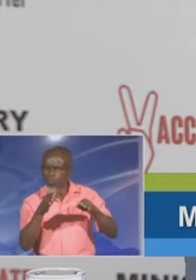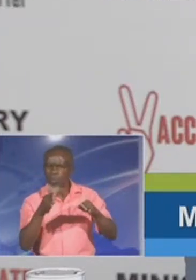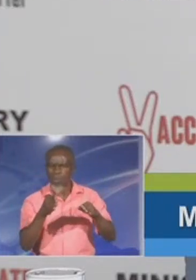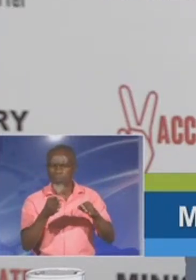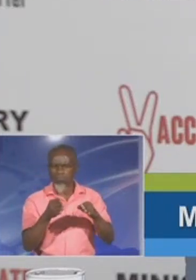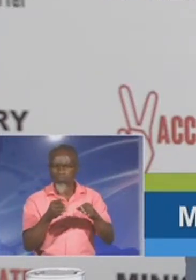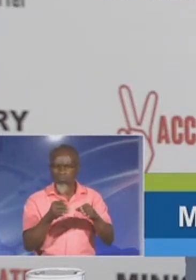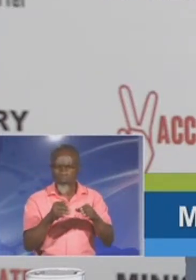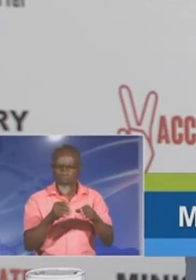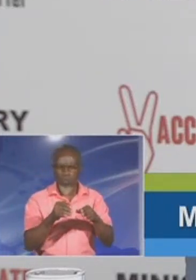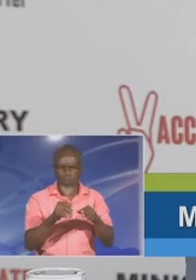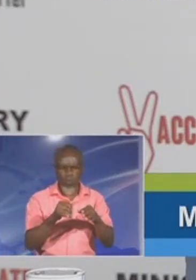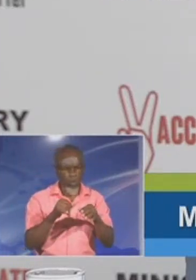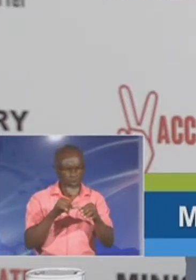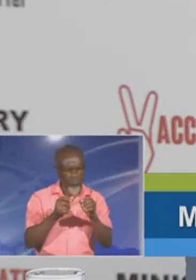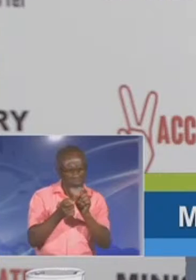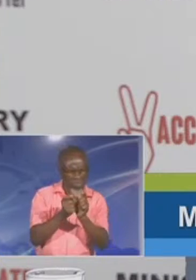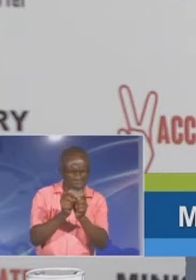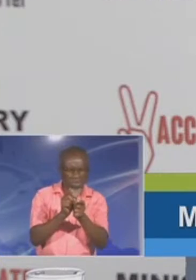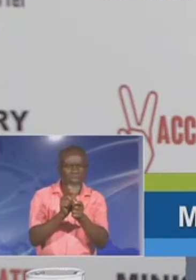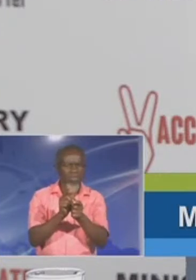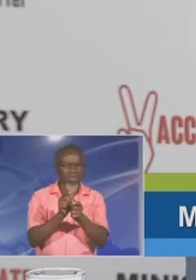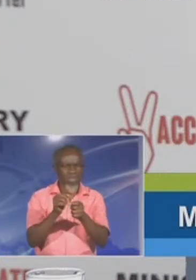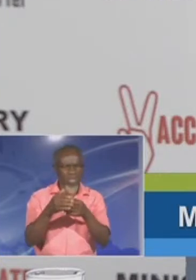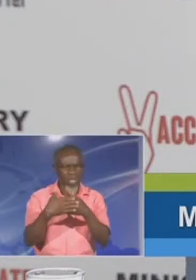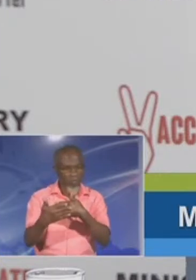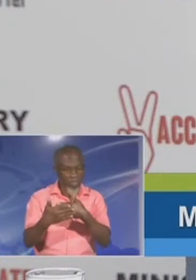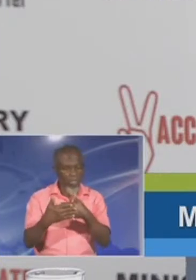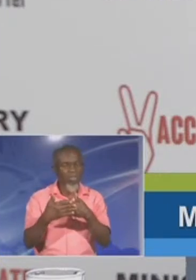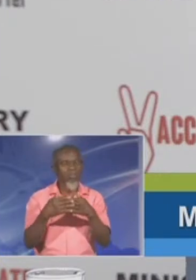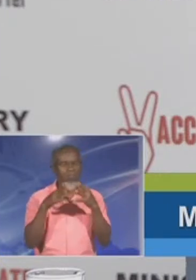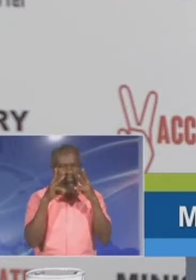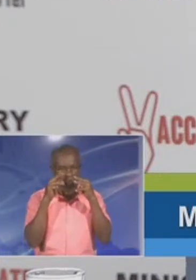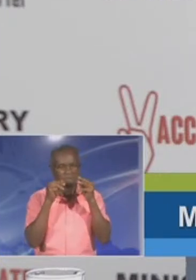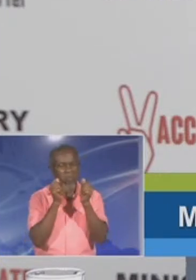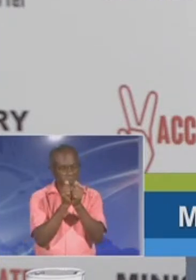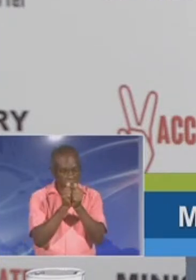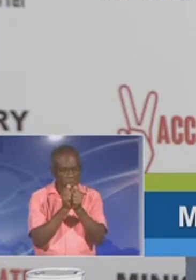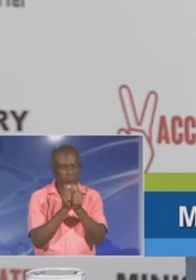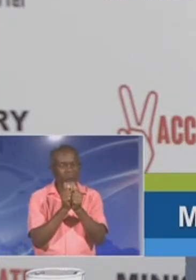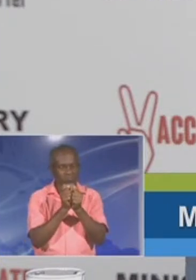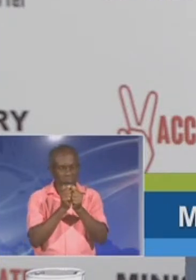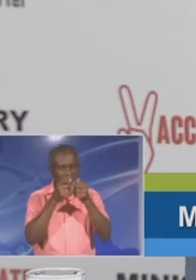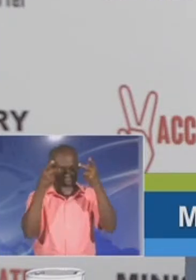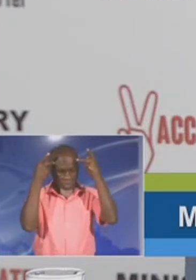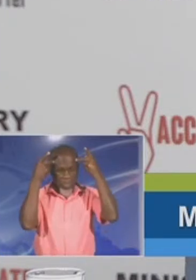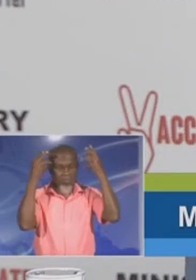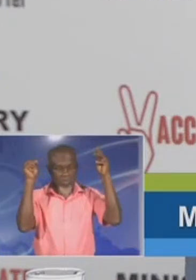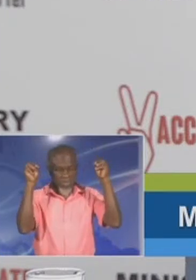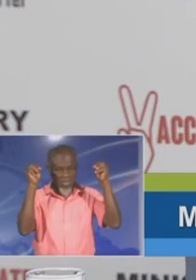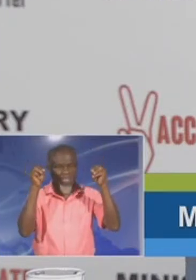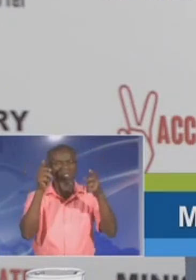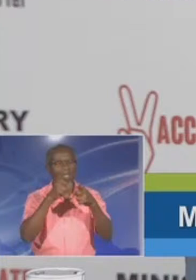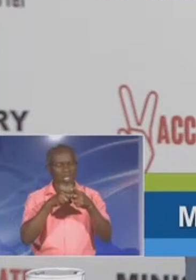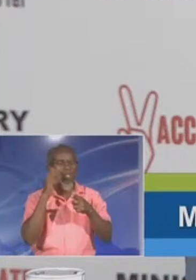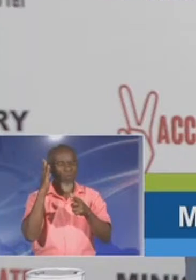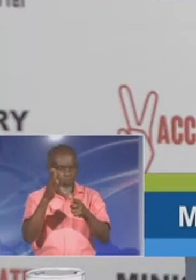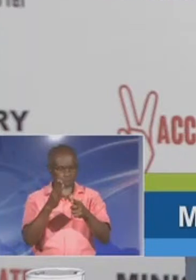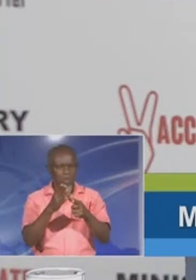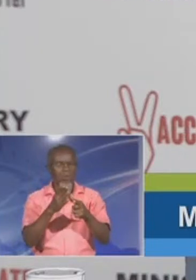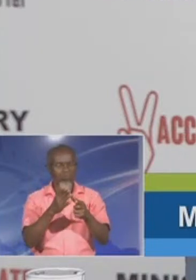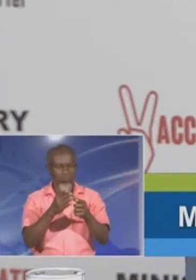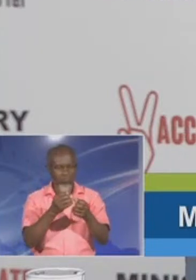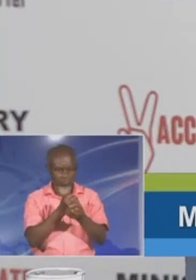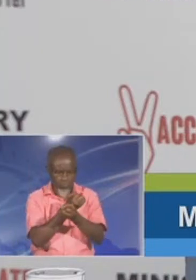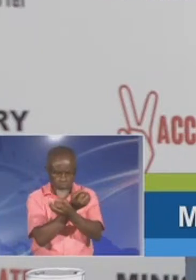changes will be taking place after the meeting with the Prime Minister, those changes will be announced in the wake of the